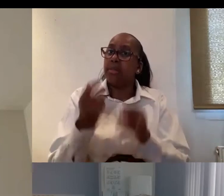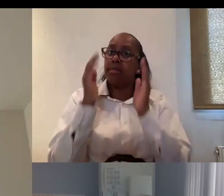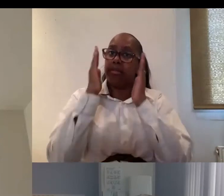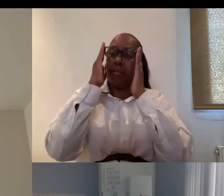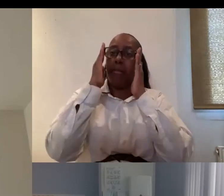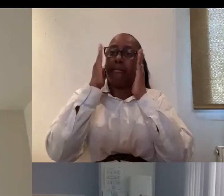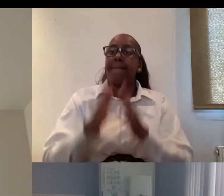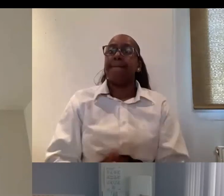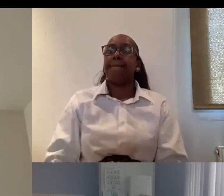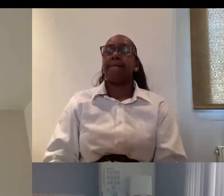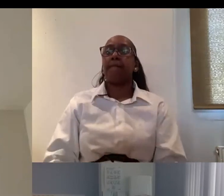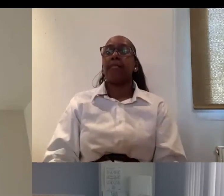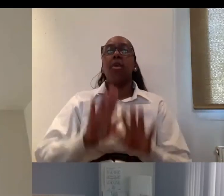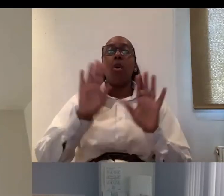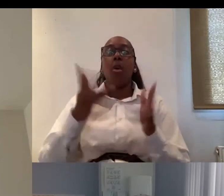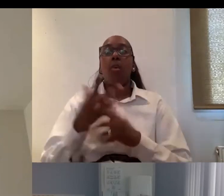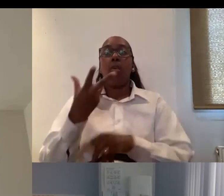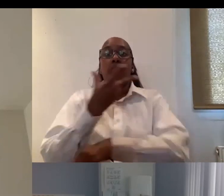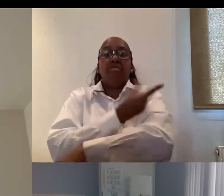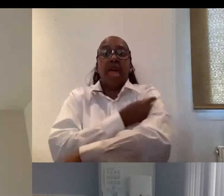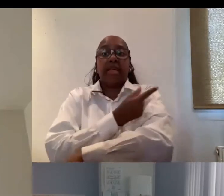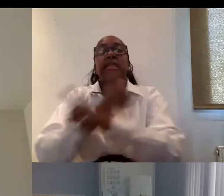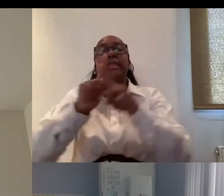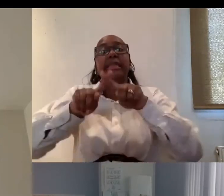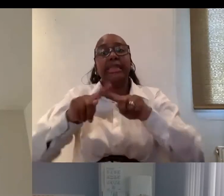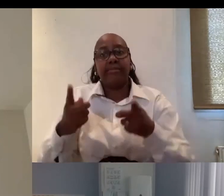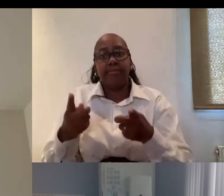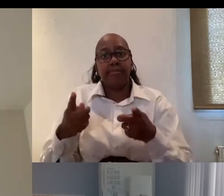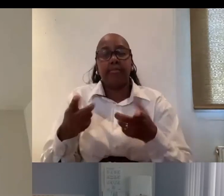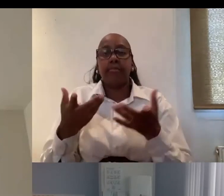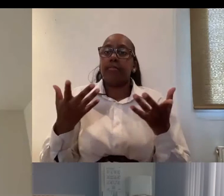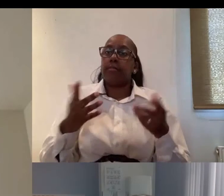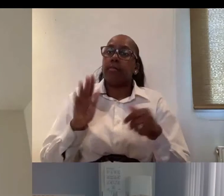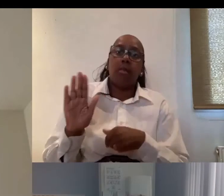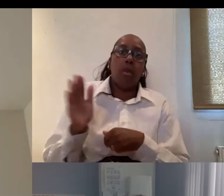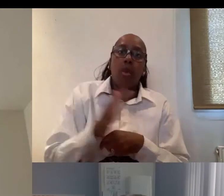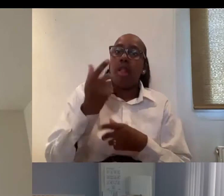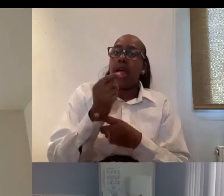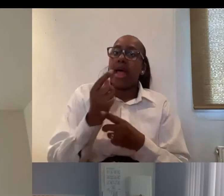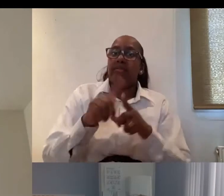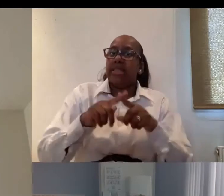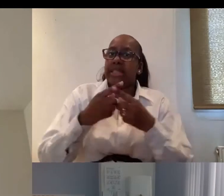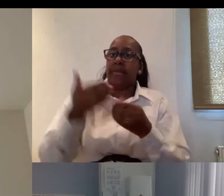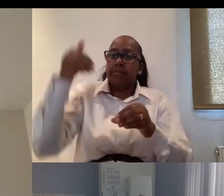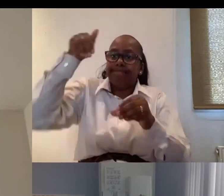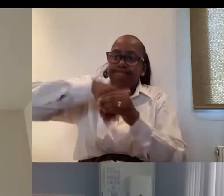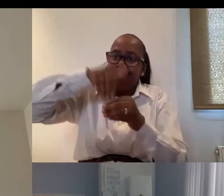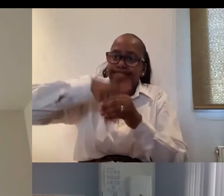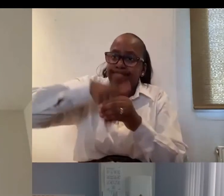Yeah, so all vaccines are different, and they all contain slightly different